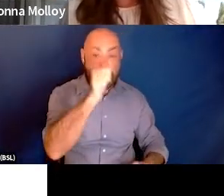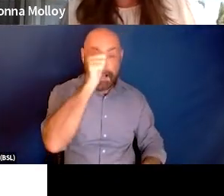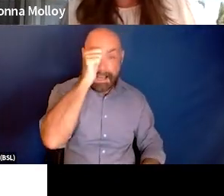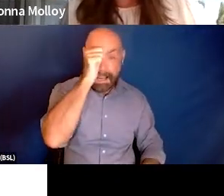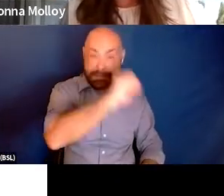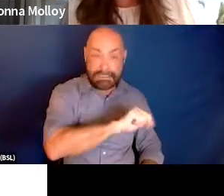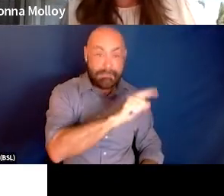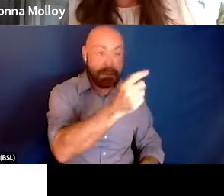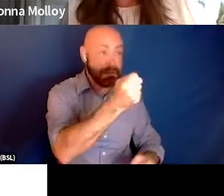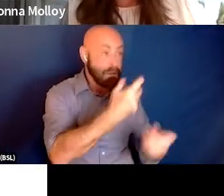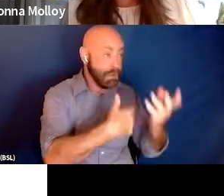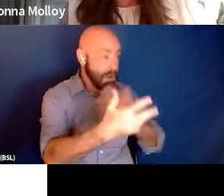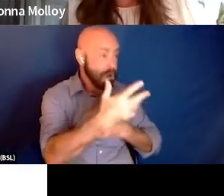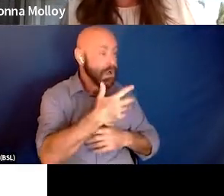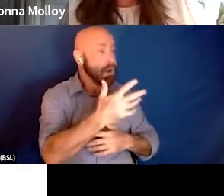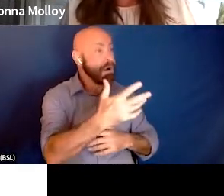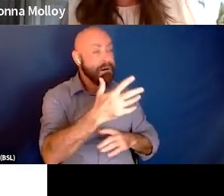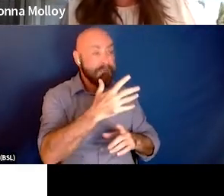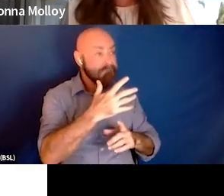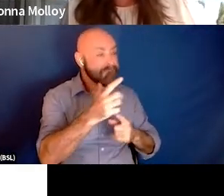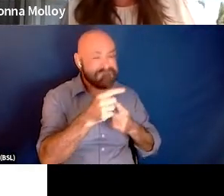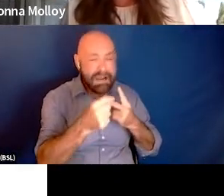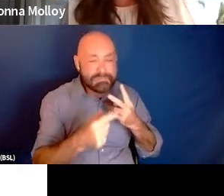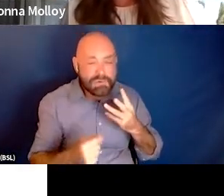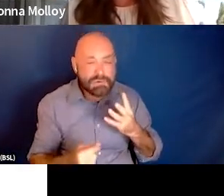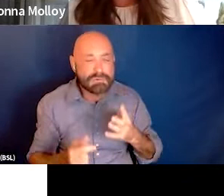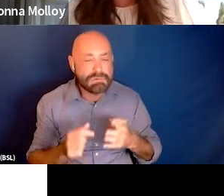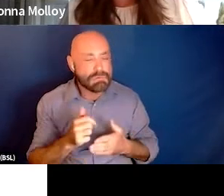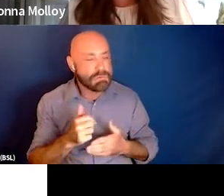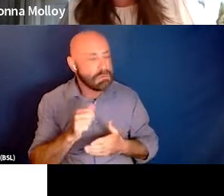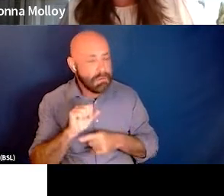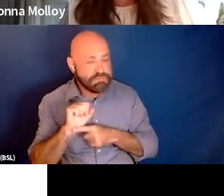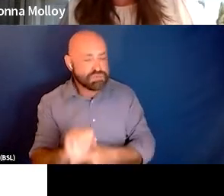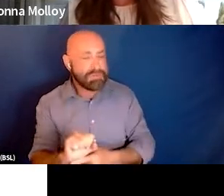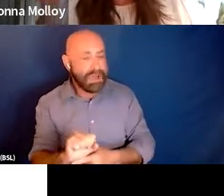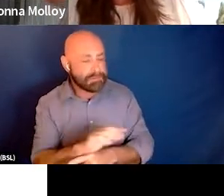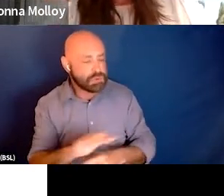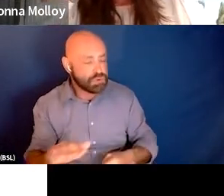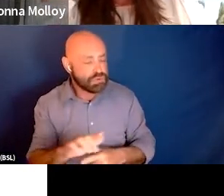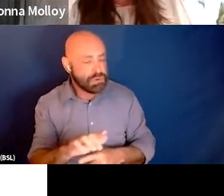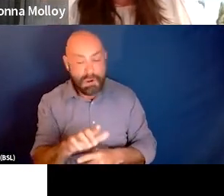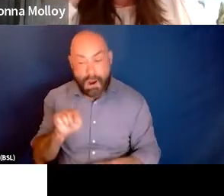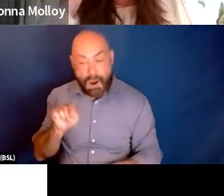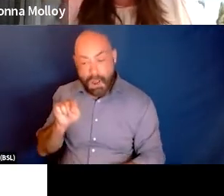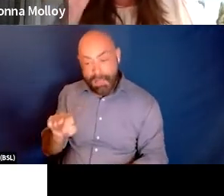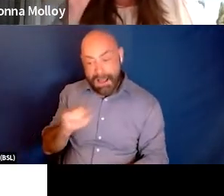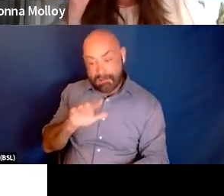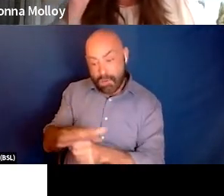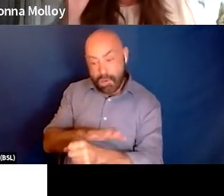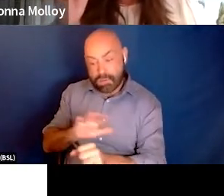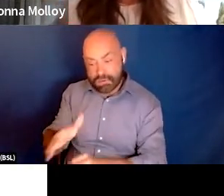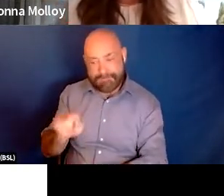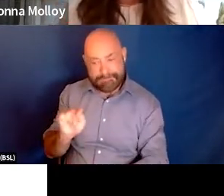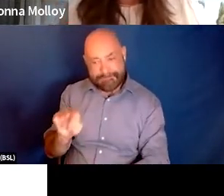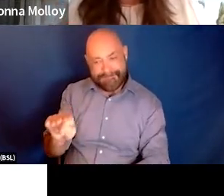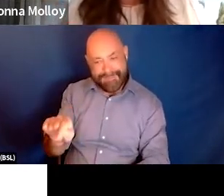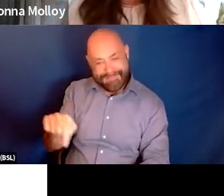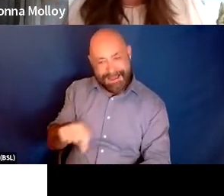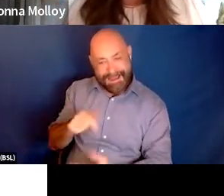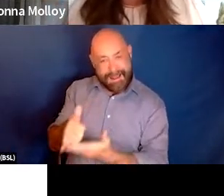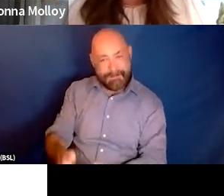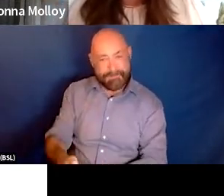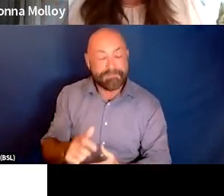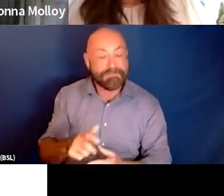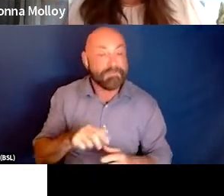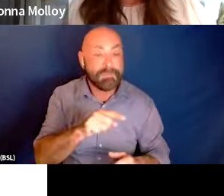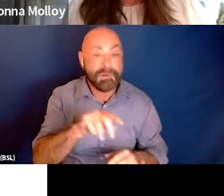and protective factors which affect children and can help us target local services effectively.